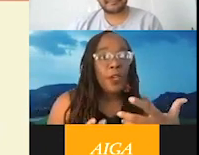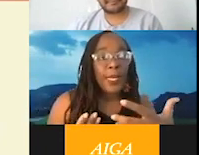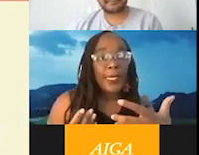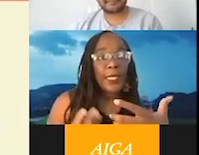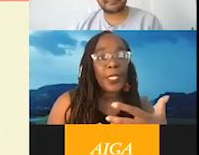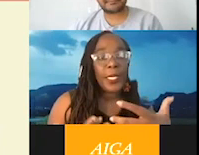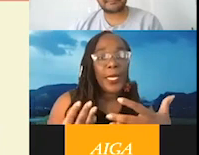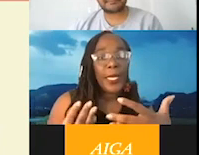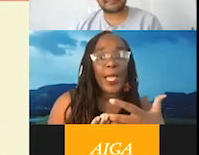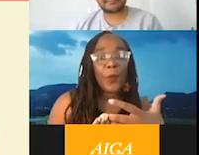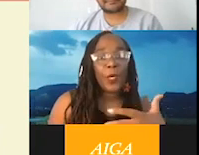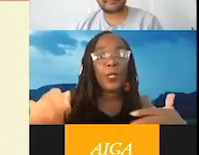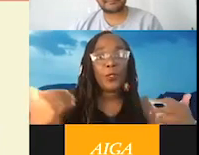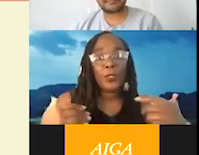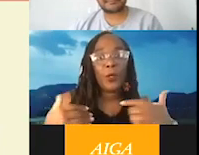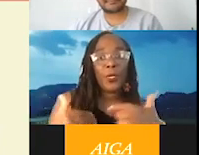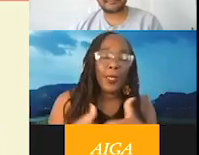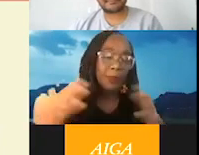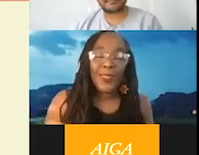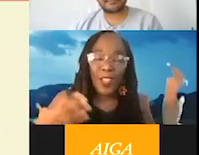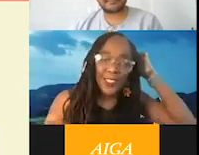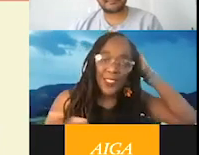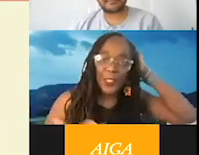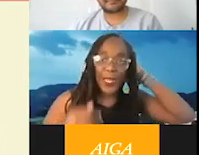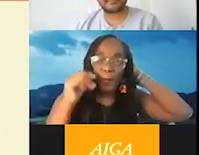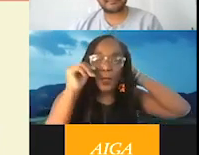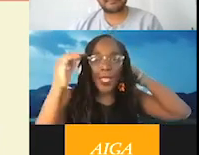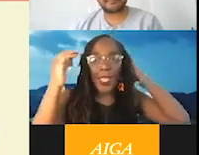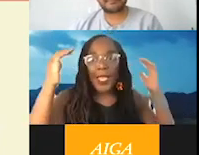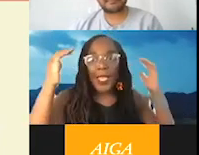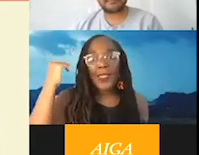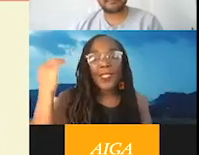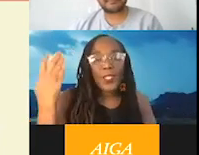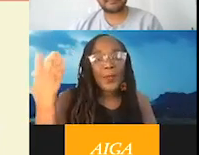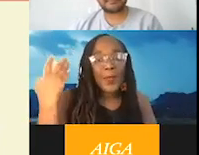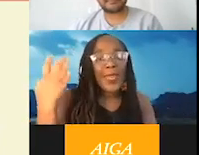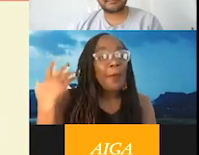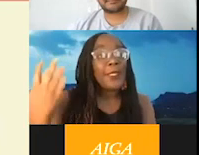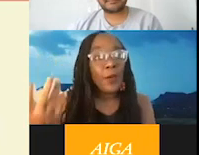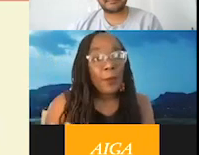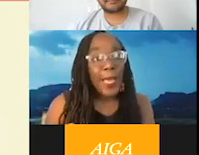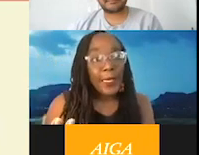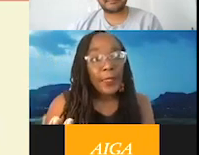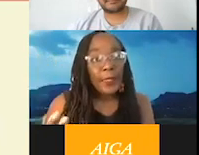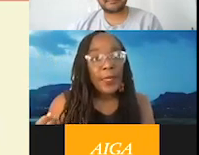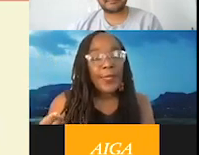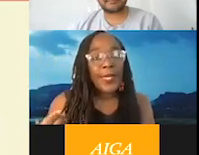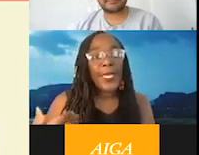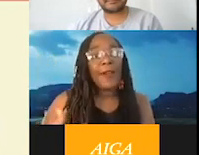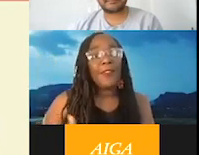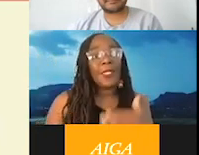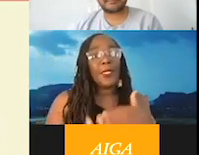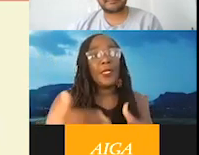about decolonization in Trinidad, we also talk, and not just in Trinidad, but, you know, there's also something that happens in our minds